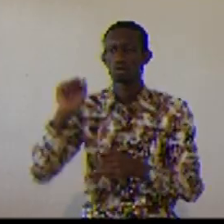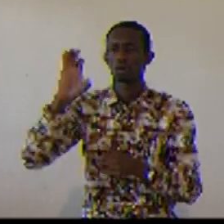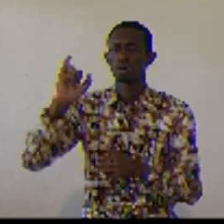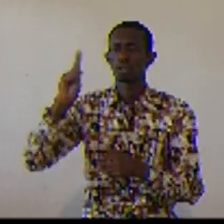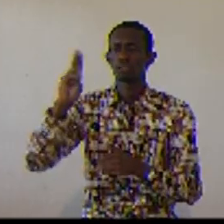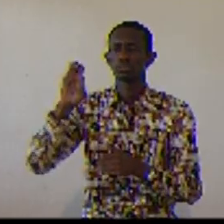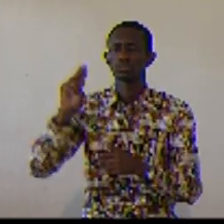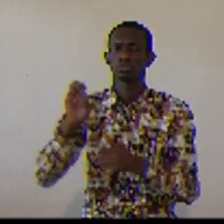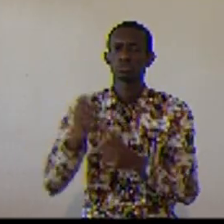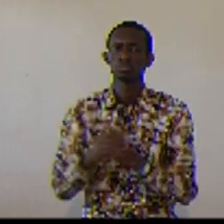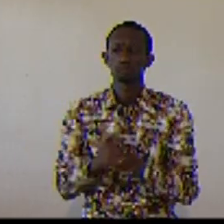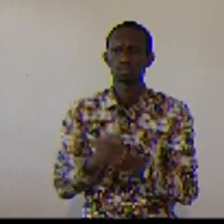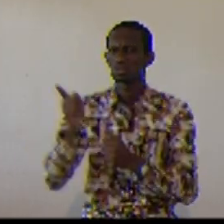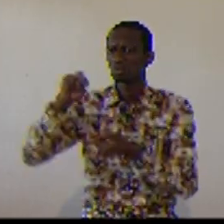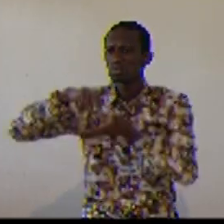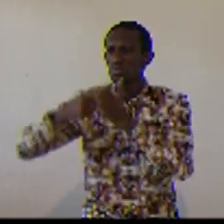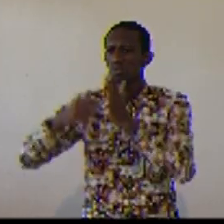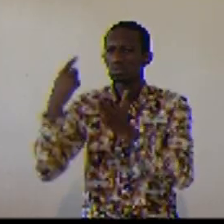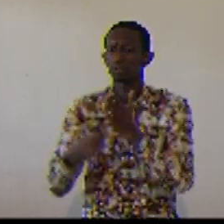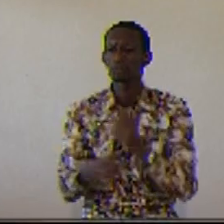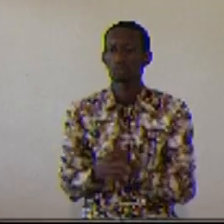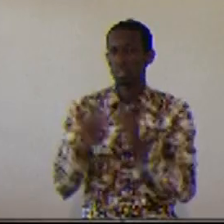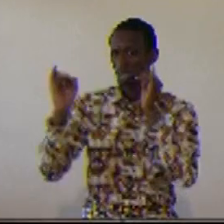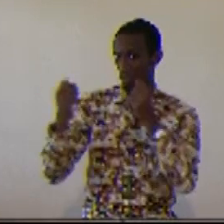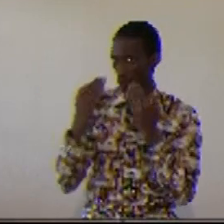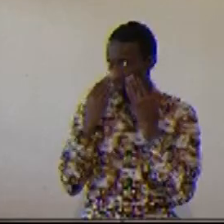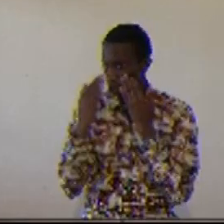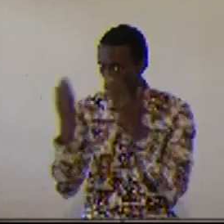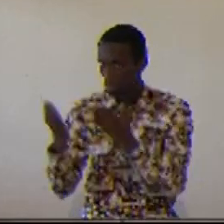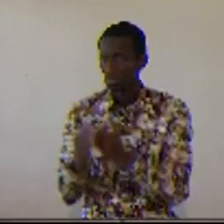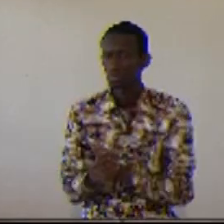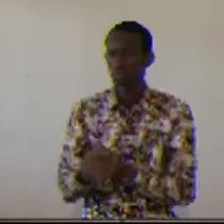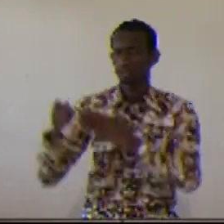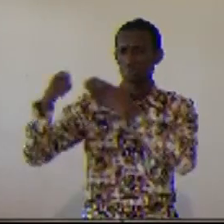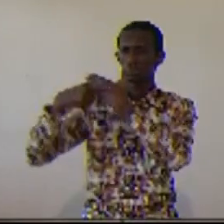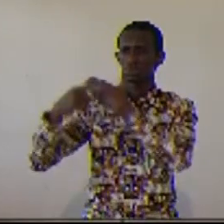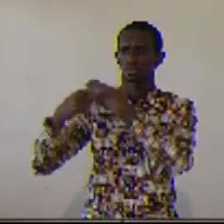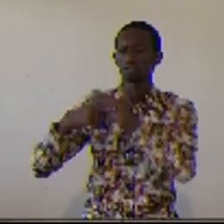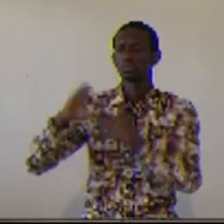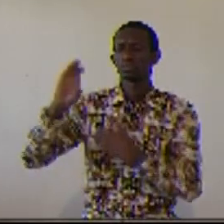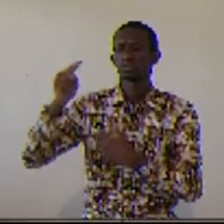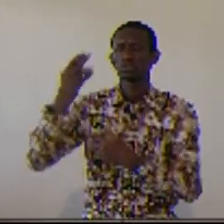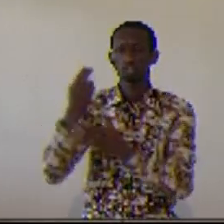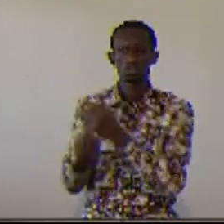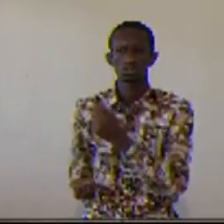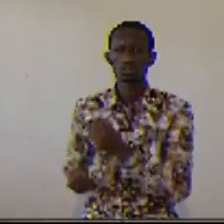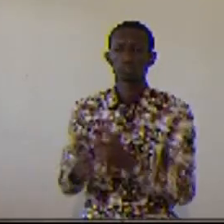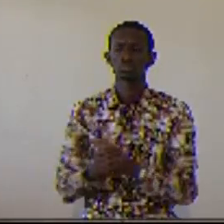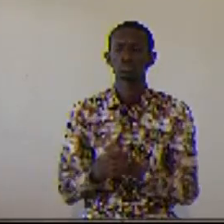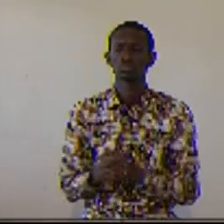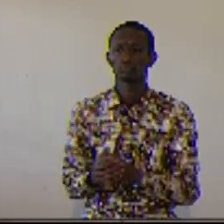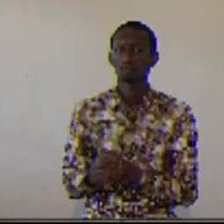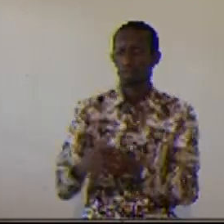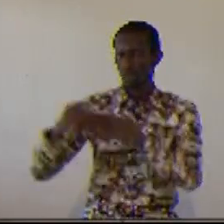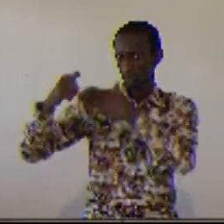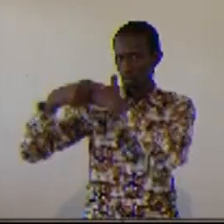this mean? That if you look at this negative charge, if this negative charge is formed